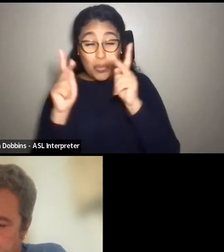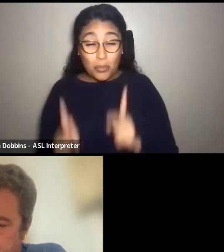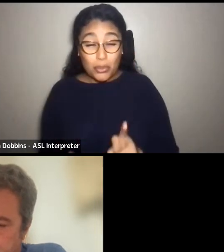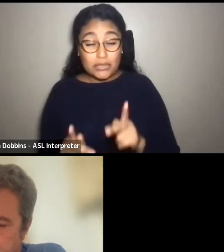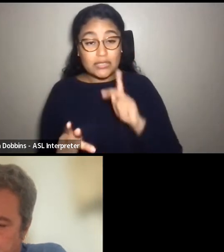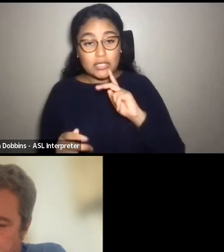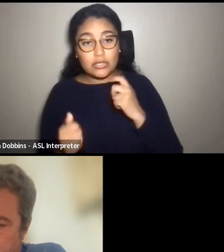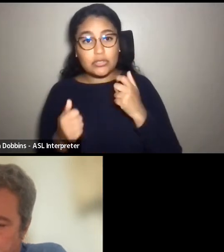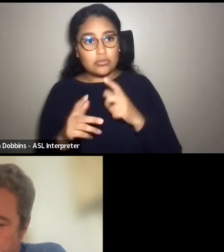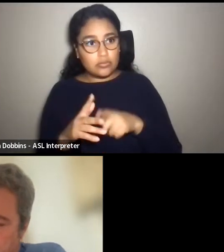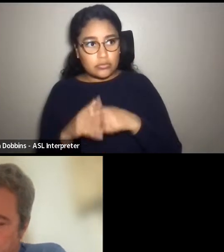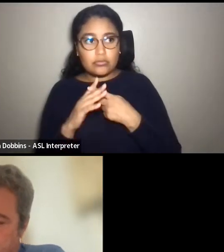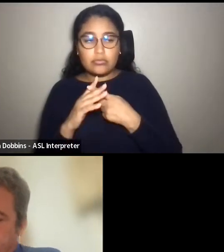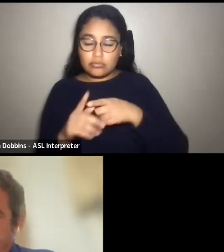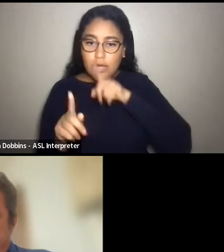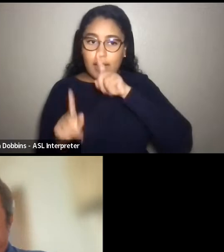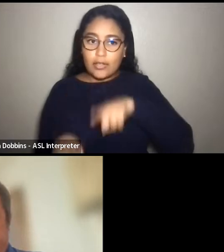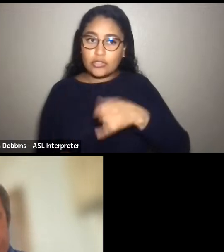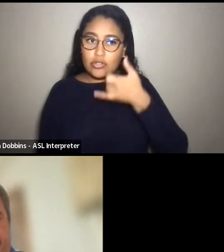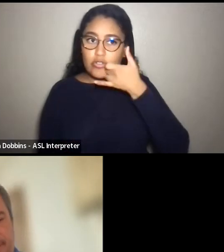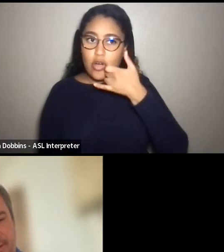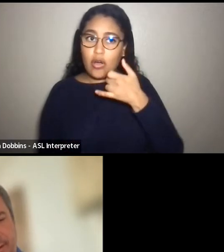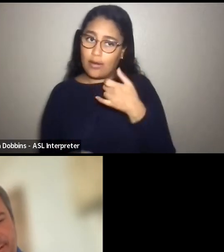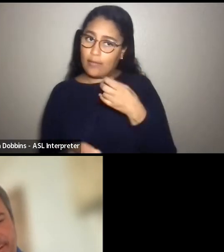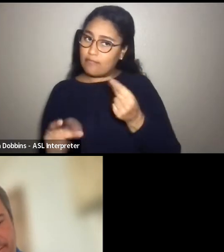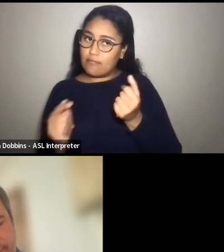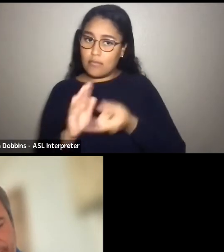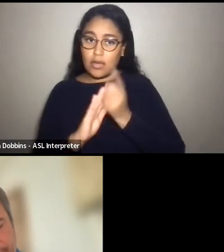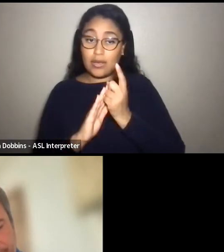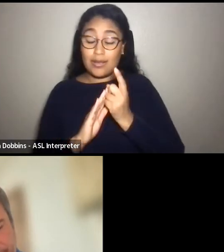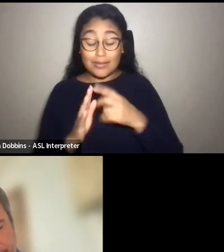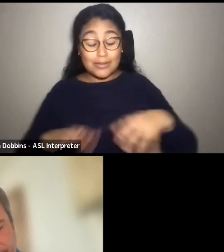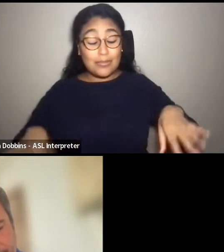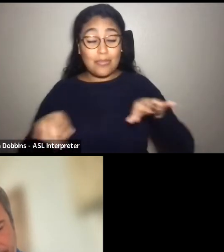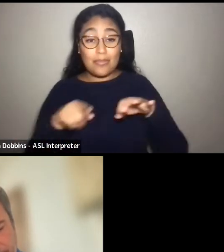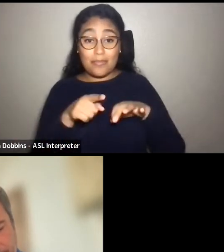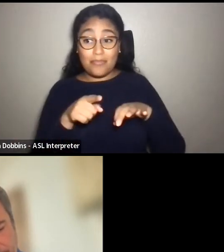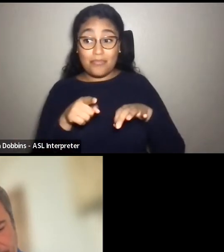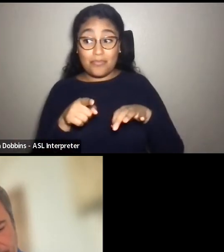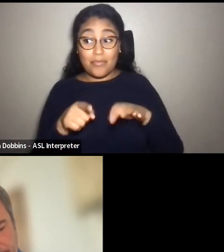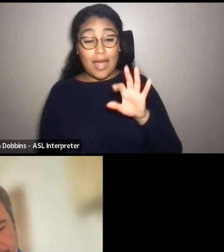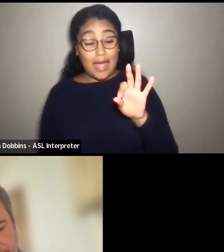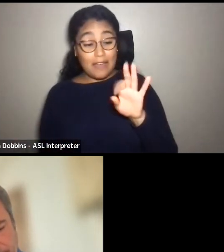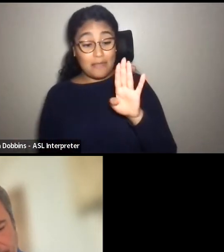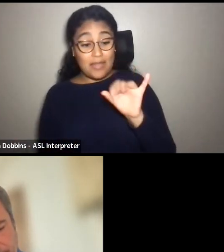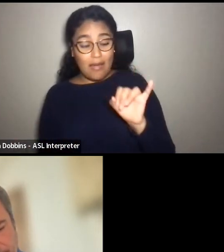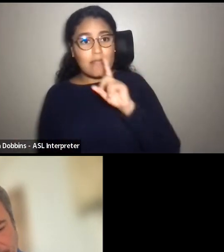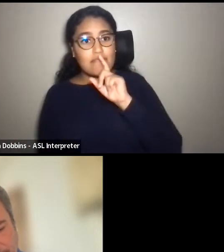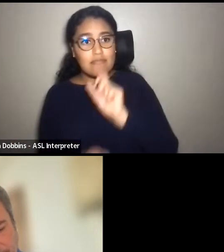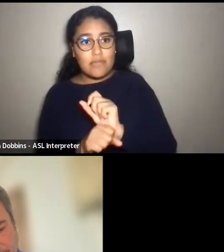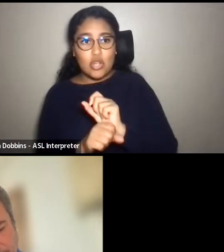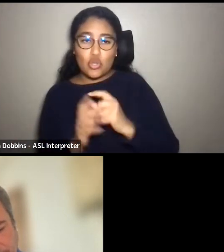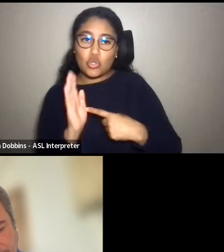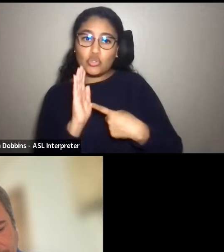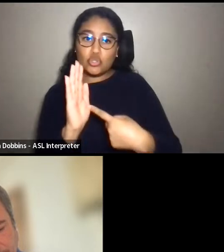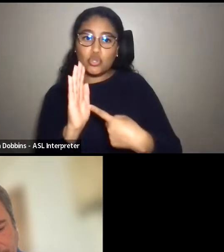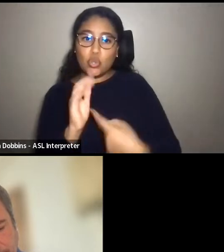notice. It is an extraordinary and powerful statement from our federal government, and